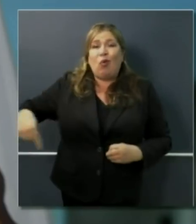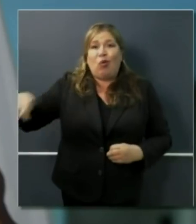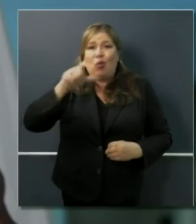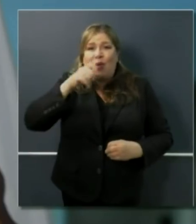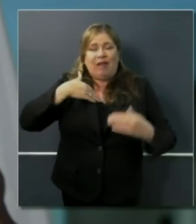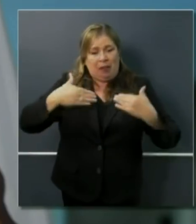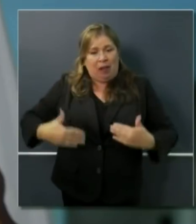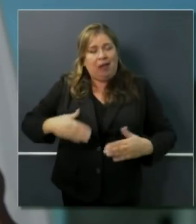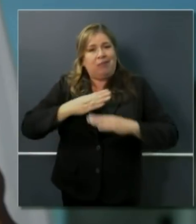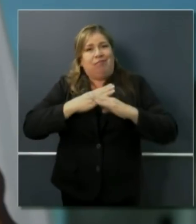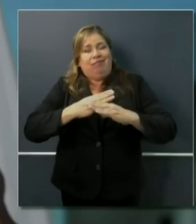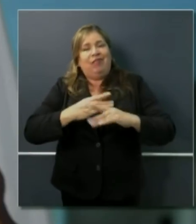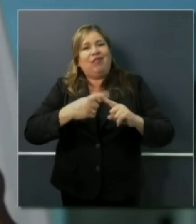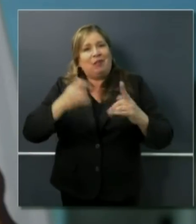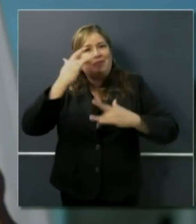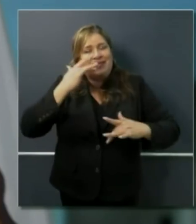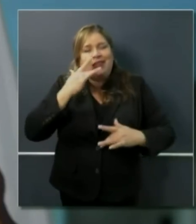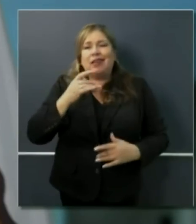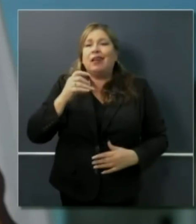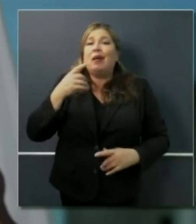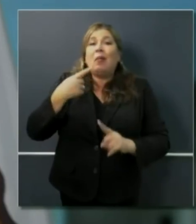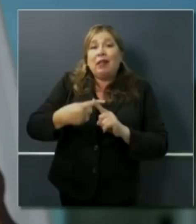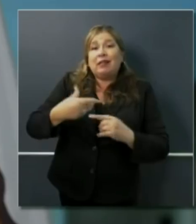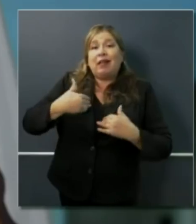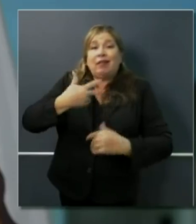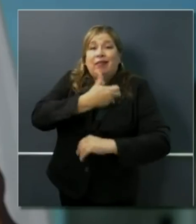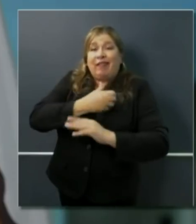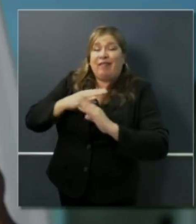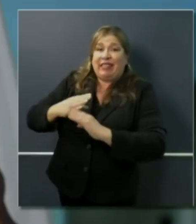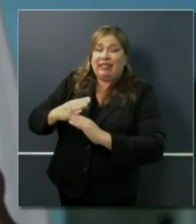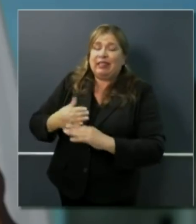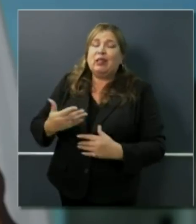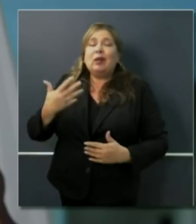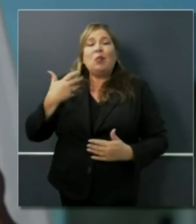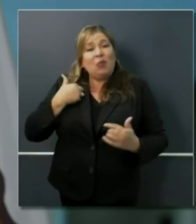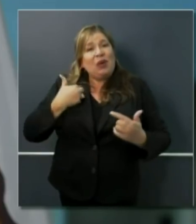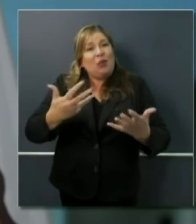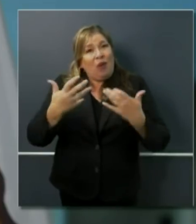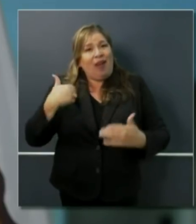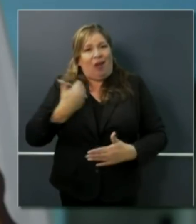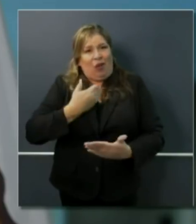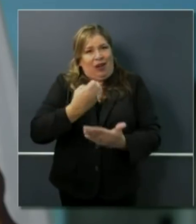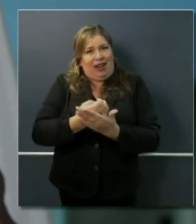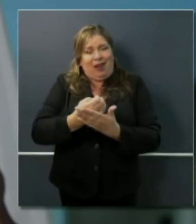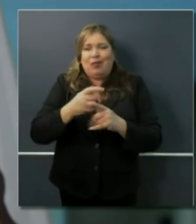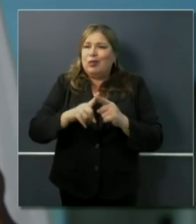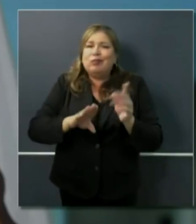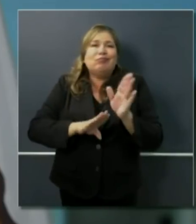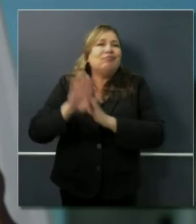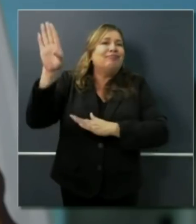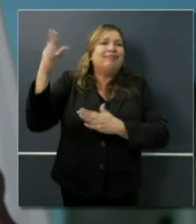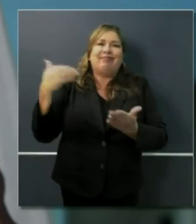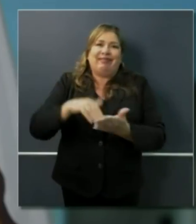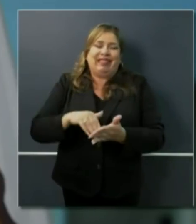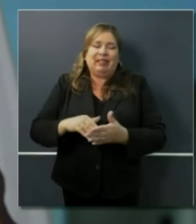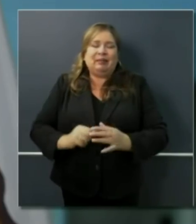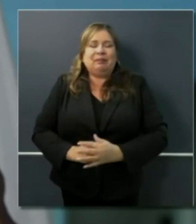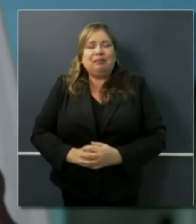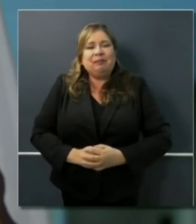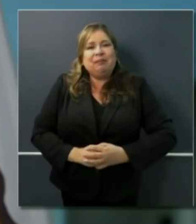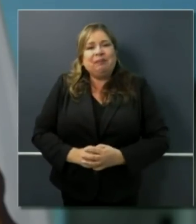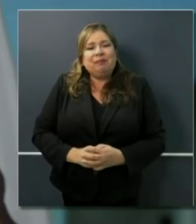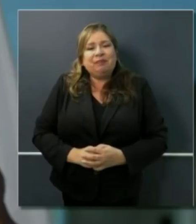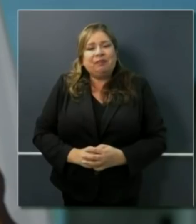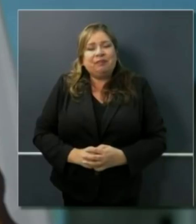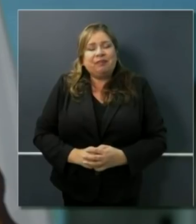then get this economy roaring again. And let me just speak to that without just being Pollyannish and without just